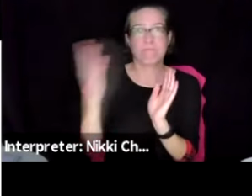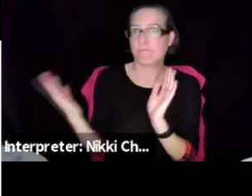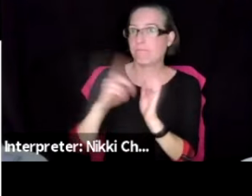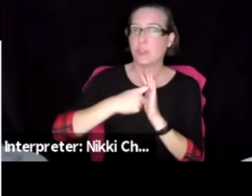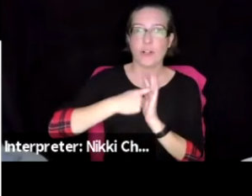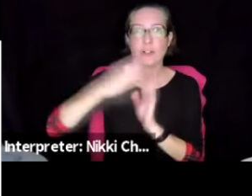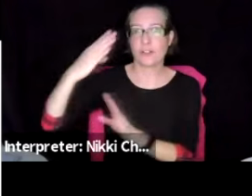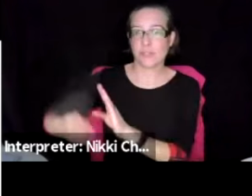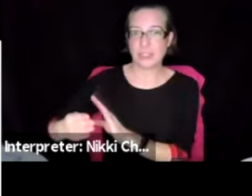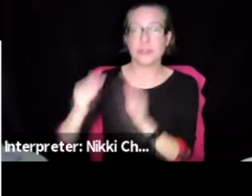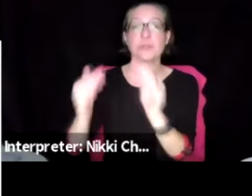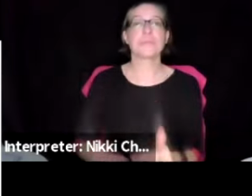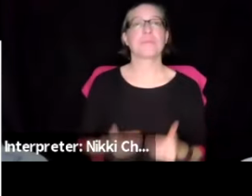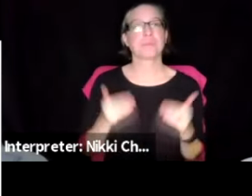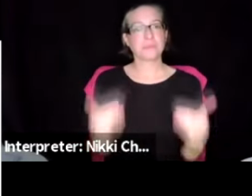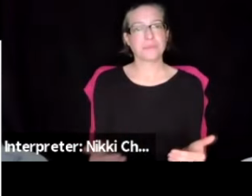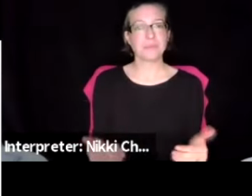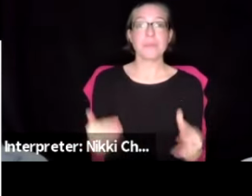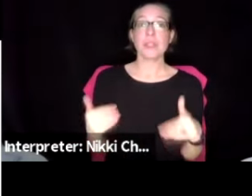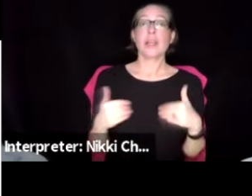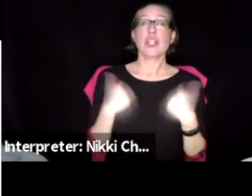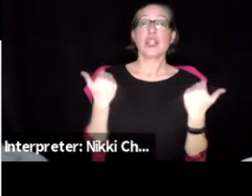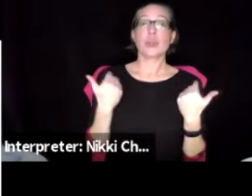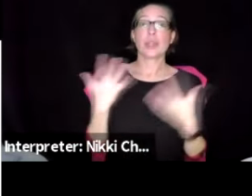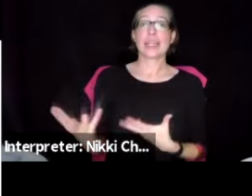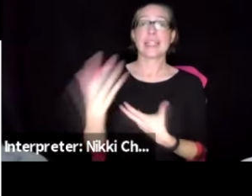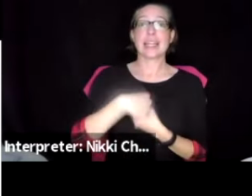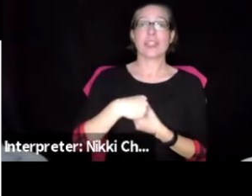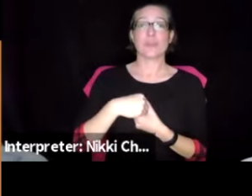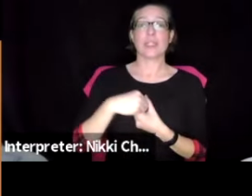So moving on to talking about the Youth Engagement Initiative at RISE.